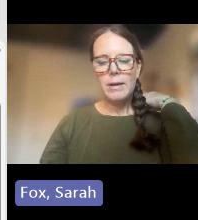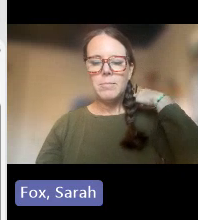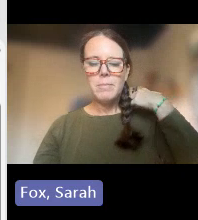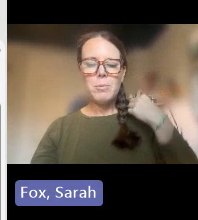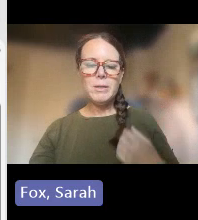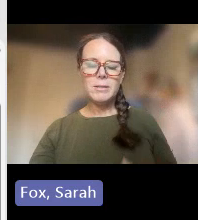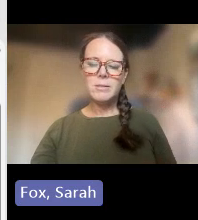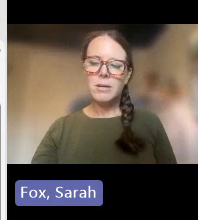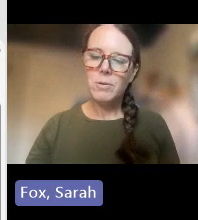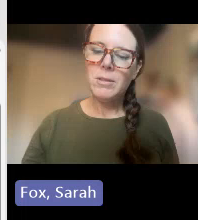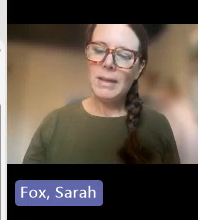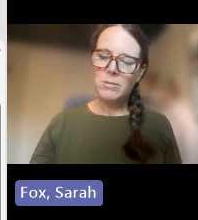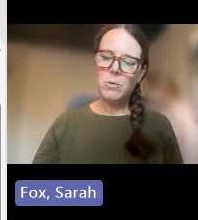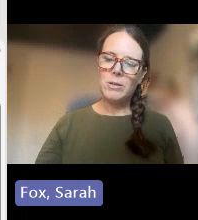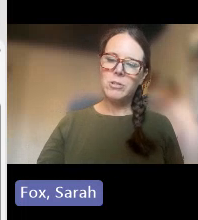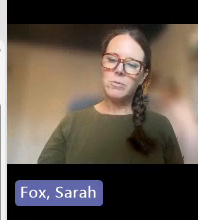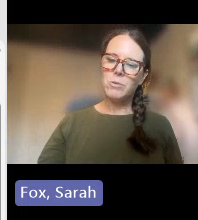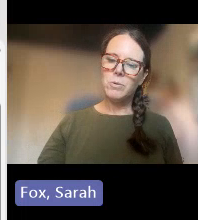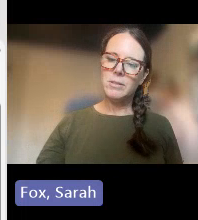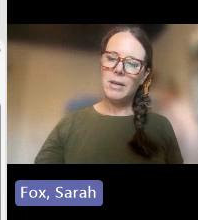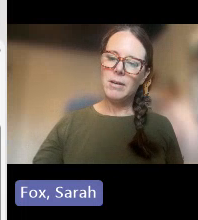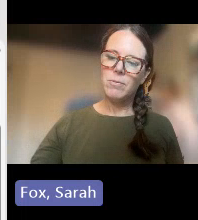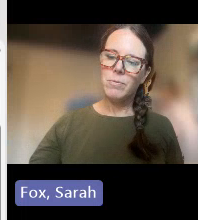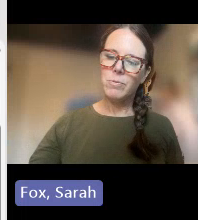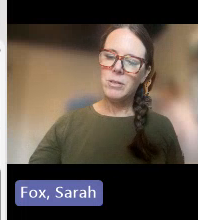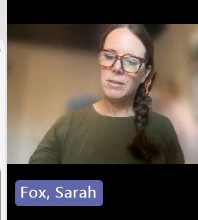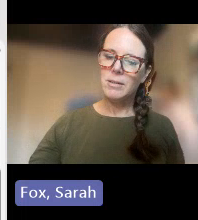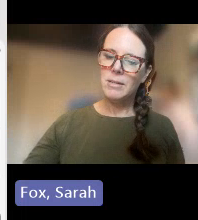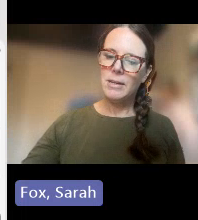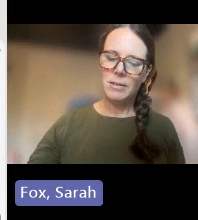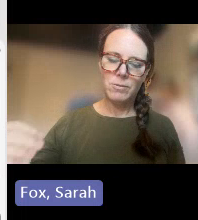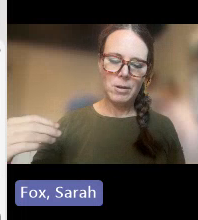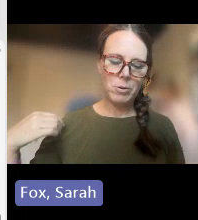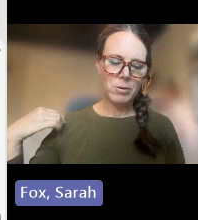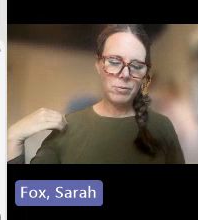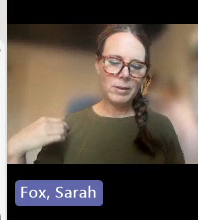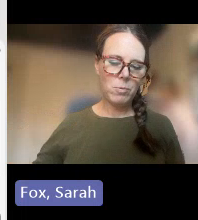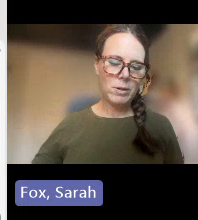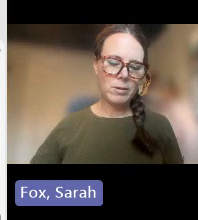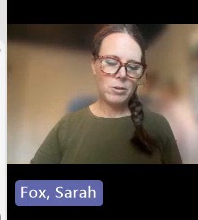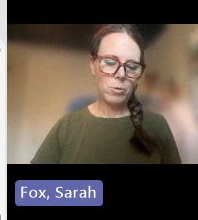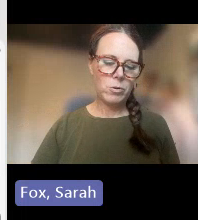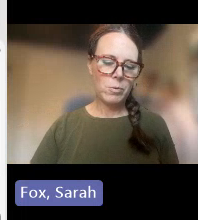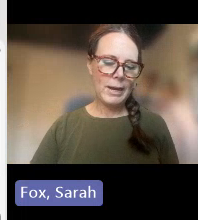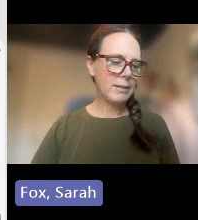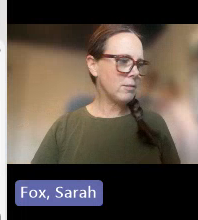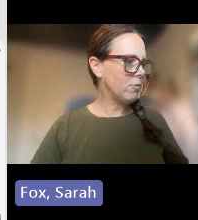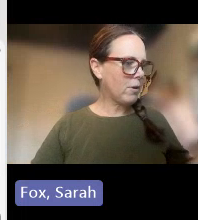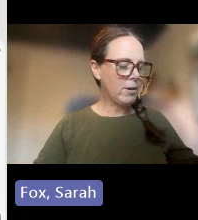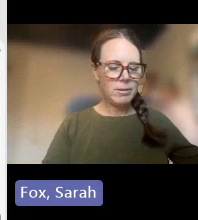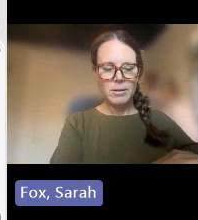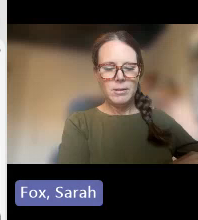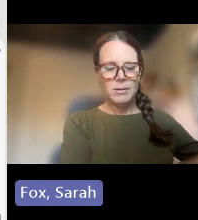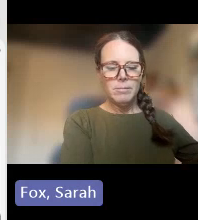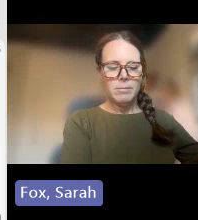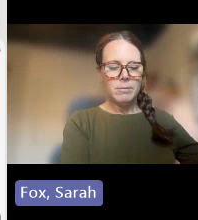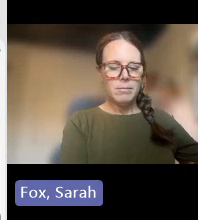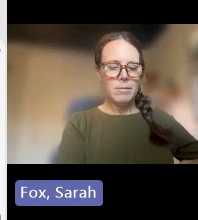So maybe we could start with the last question, which was kind of just a tentative number of like what total we're at so